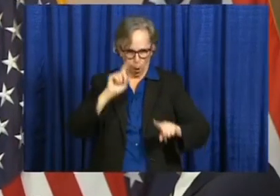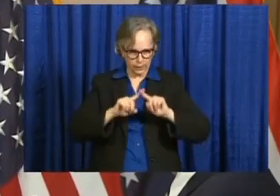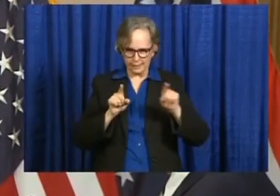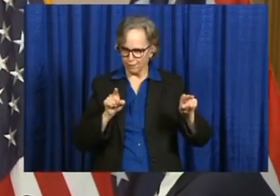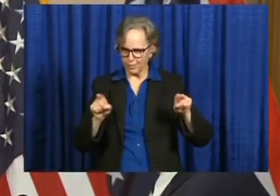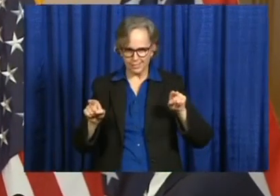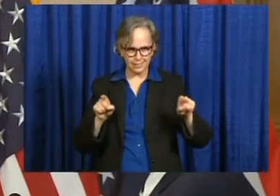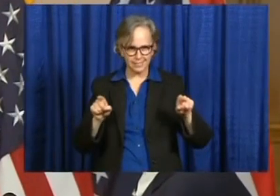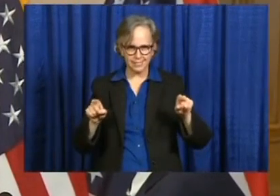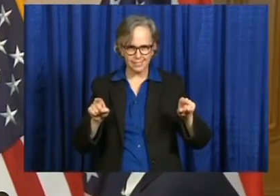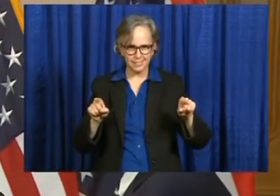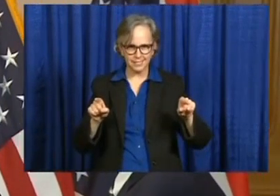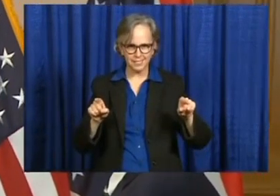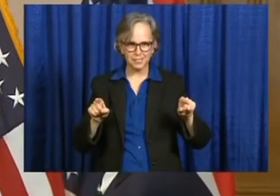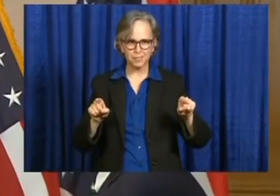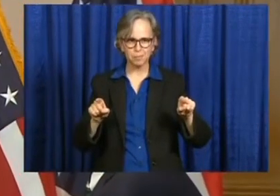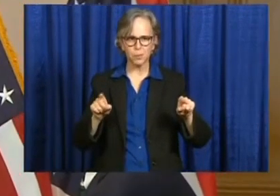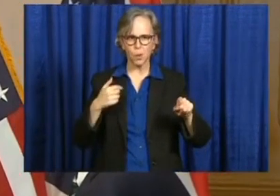This together, Ohio.